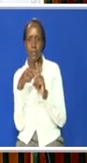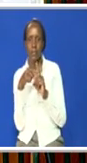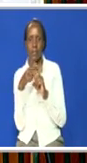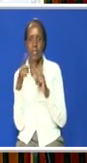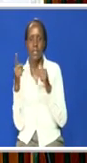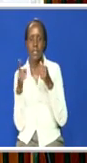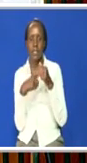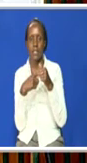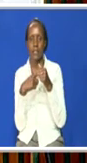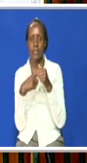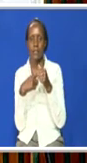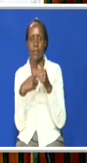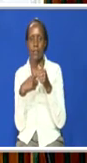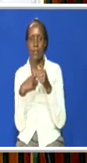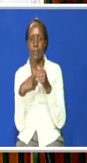7 plus 5 plus 6.